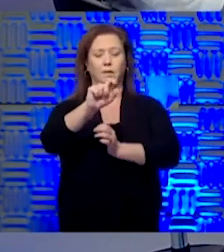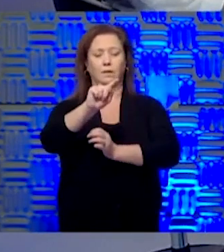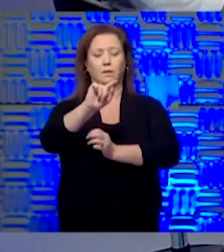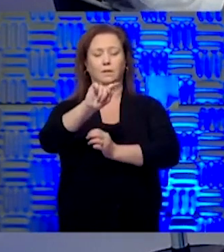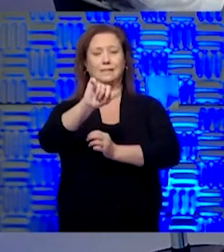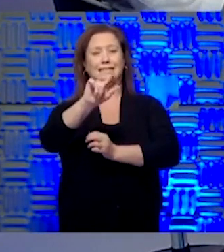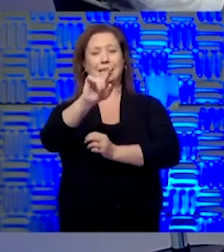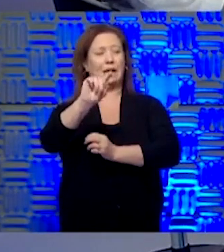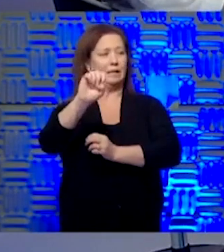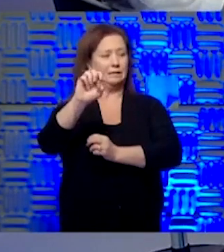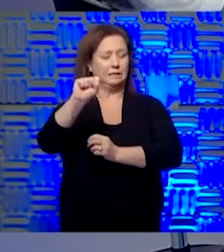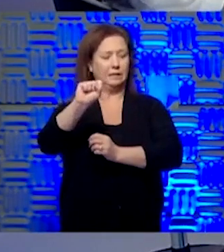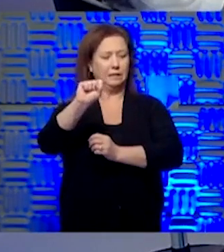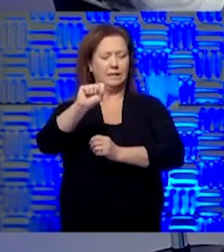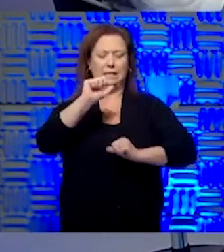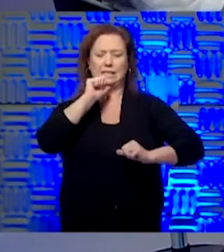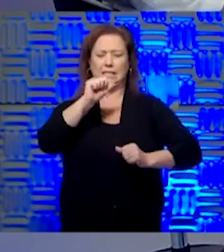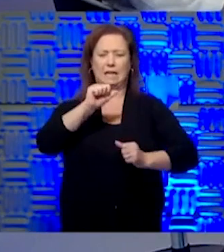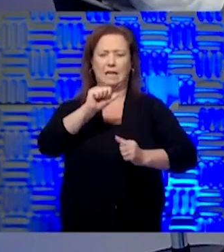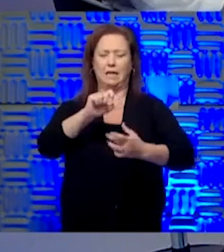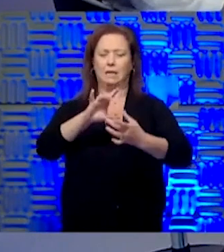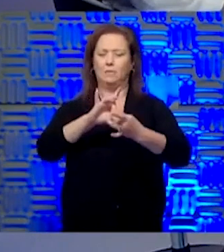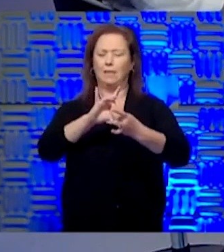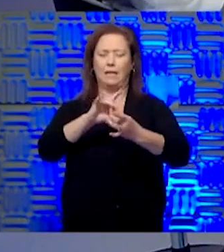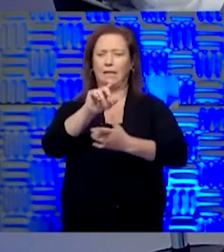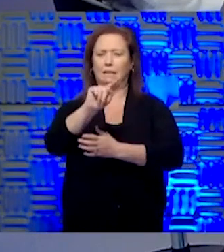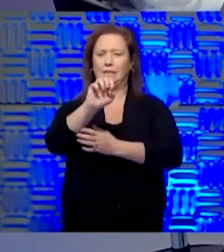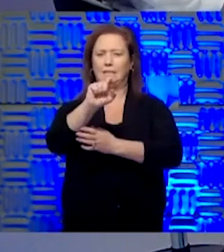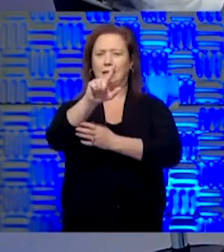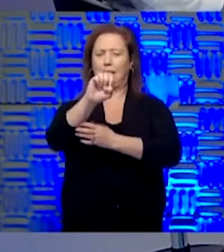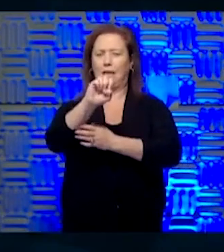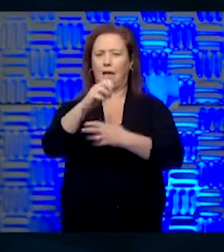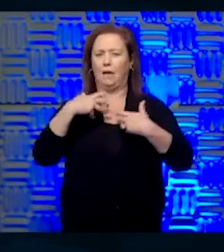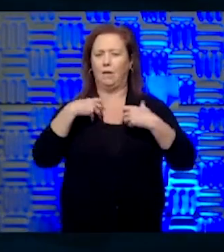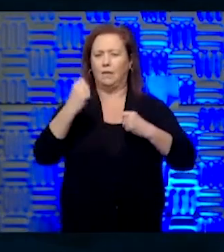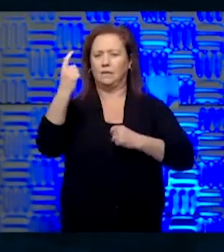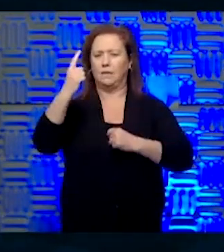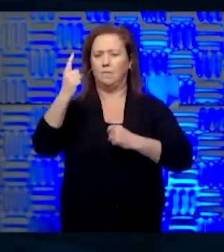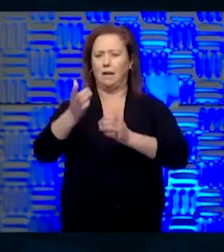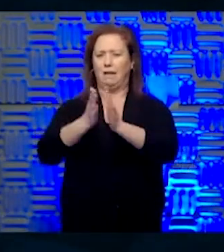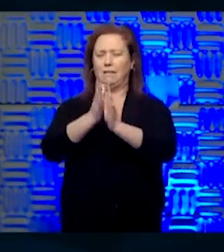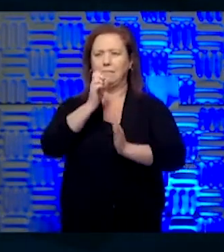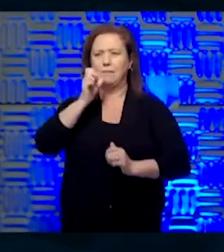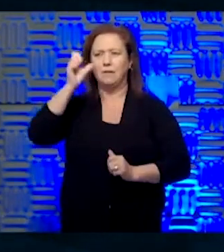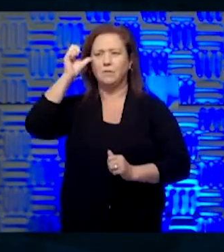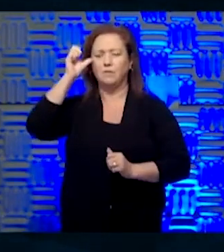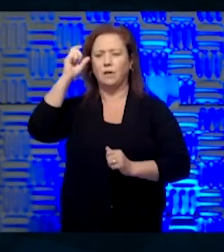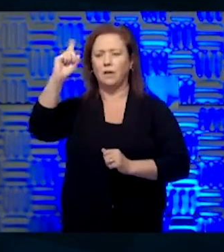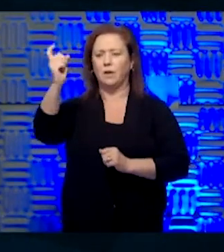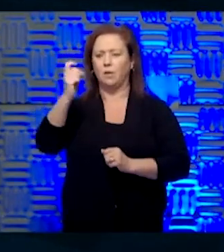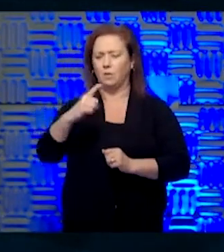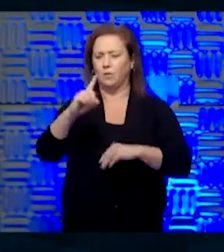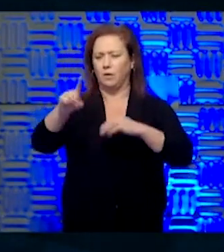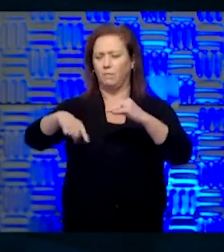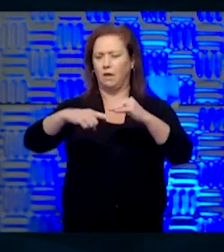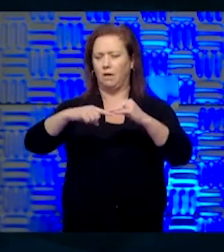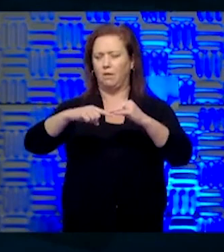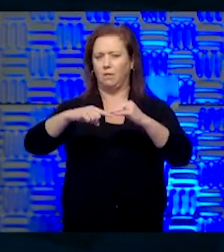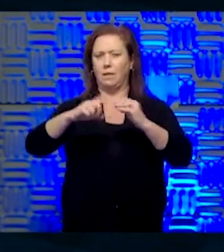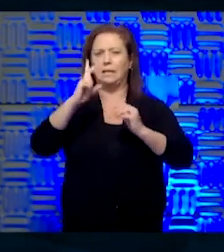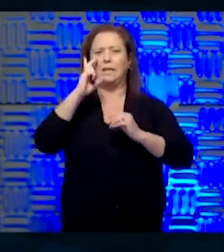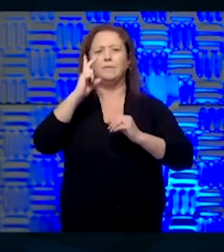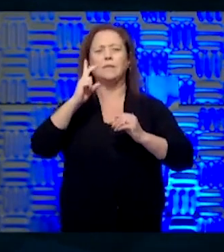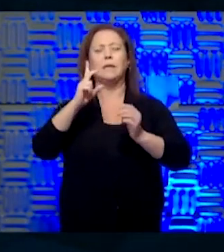had a question. It's not about telehealth, but somebody had asked a question yesterday about how they've seen a lot of